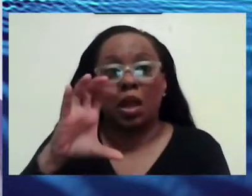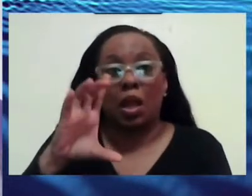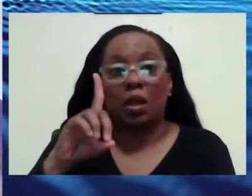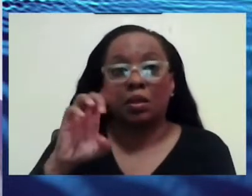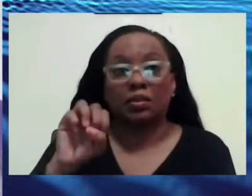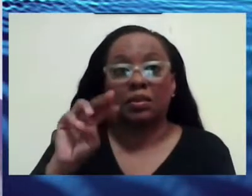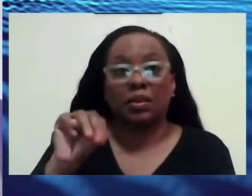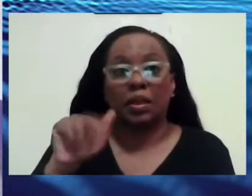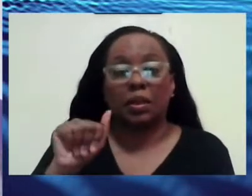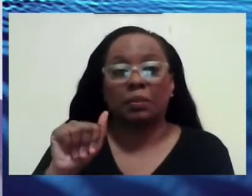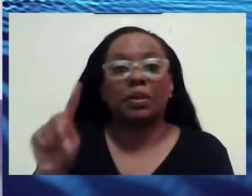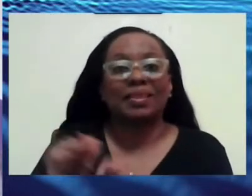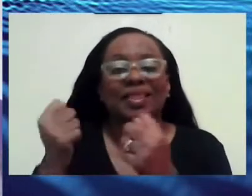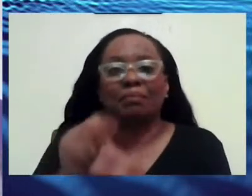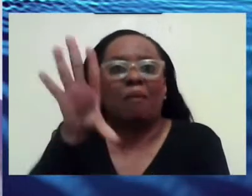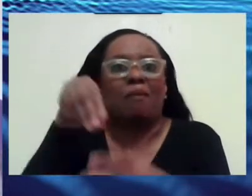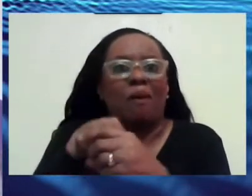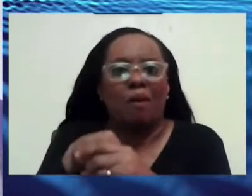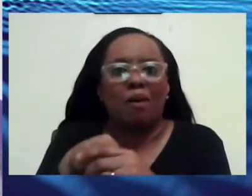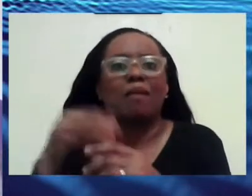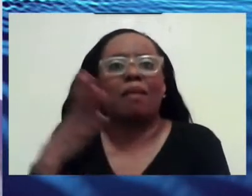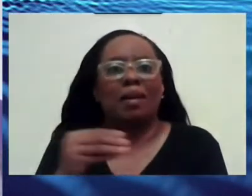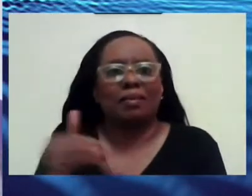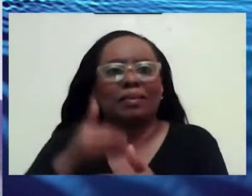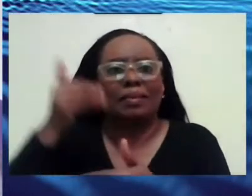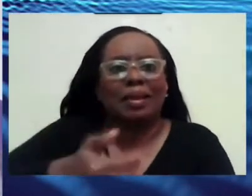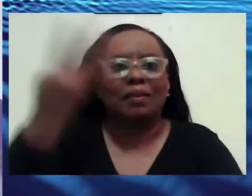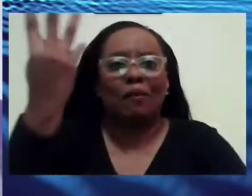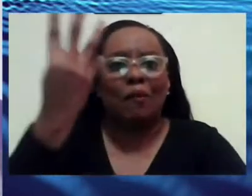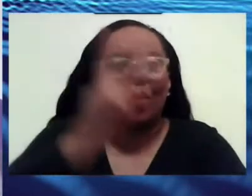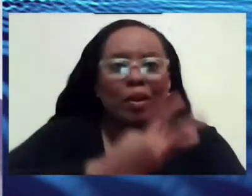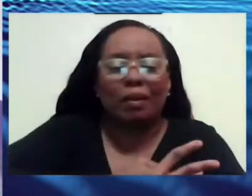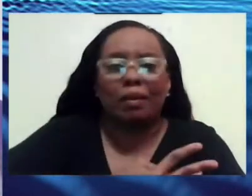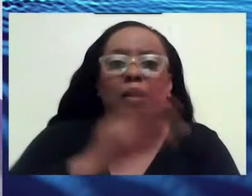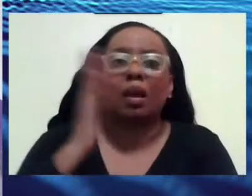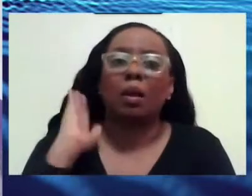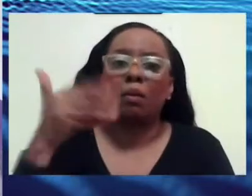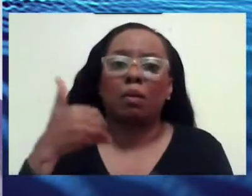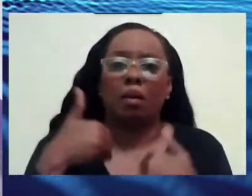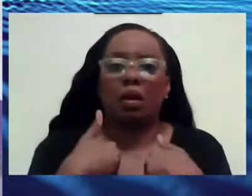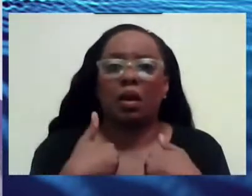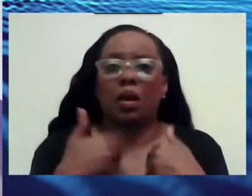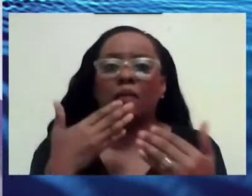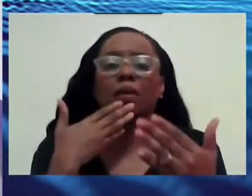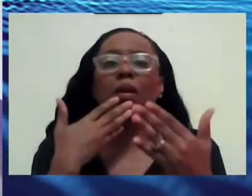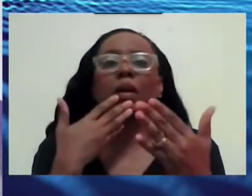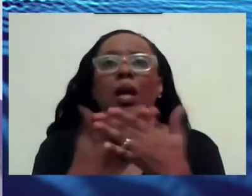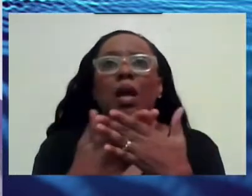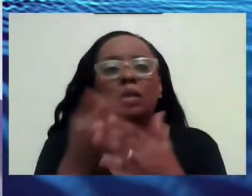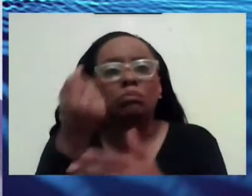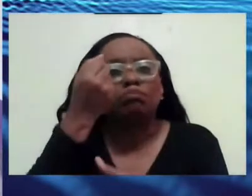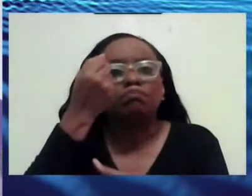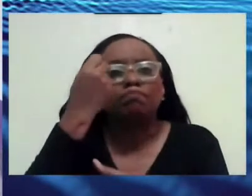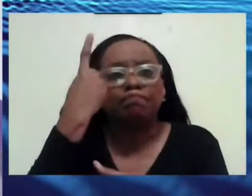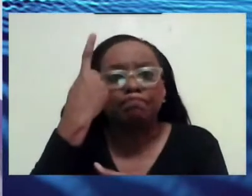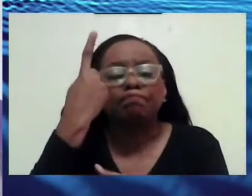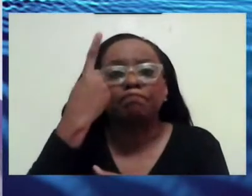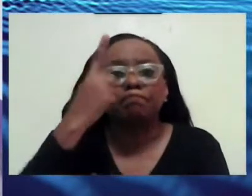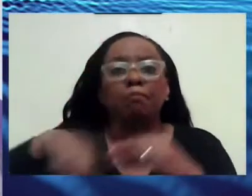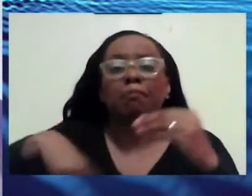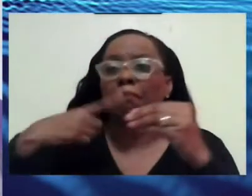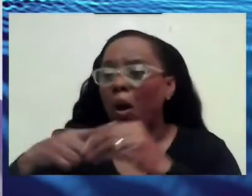and within 4 days, we anticipate having a fairly consolidated consolidated picture with respect to the state of